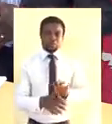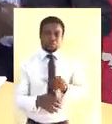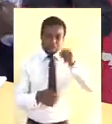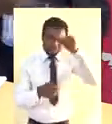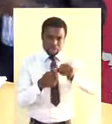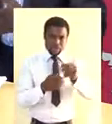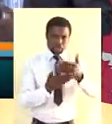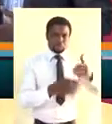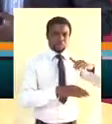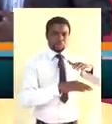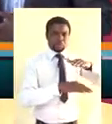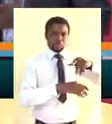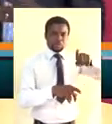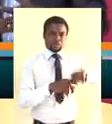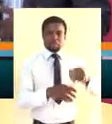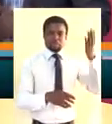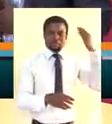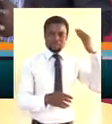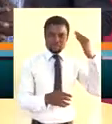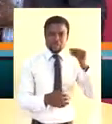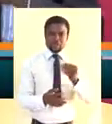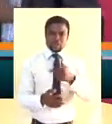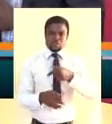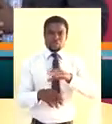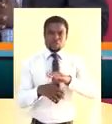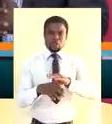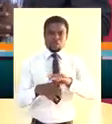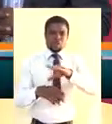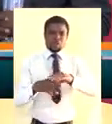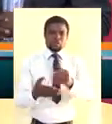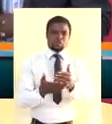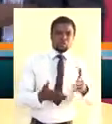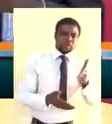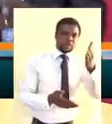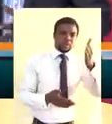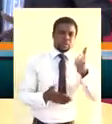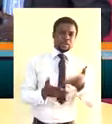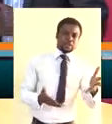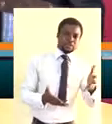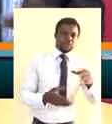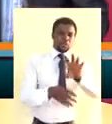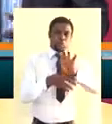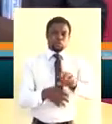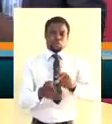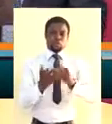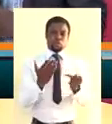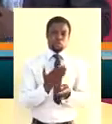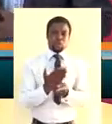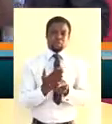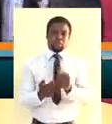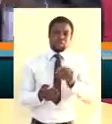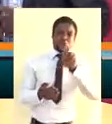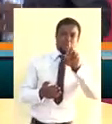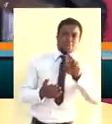sometimes ago, even currently we run what we call a reading culture program, where we have about 1.5 hours every